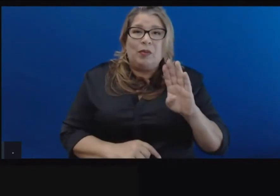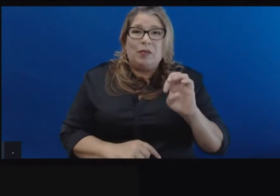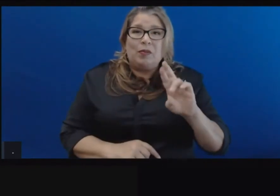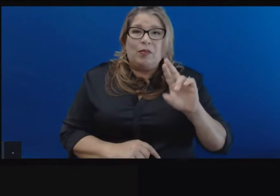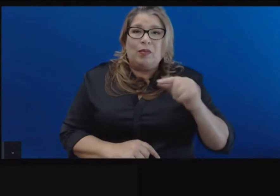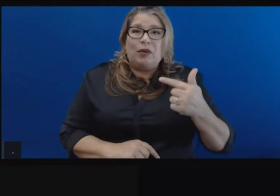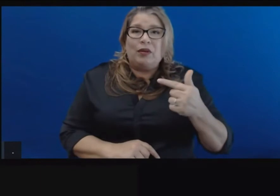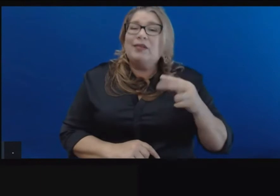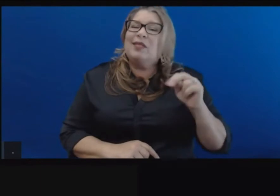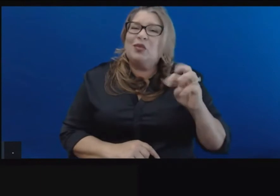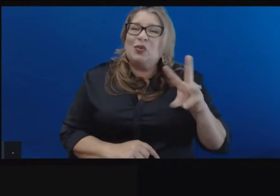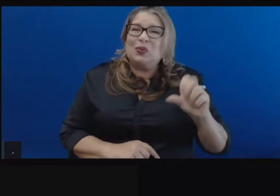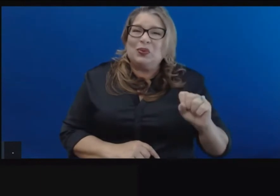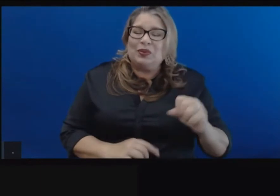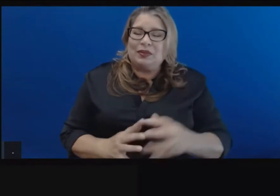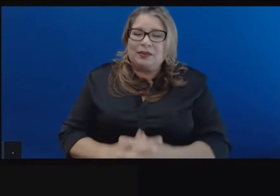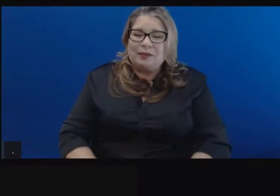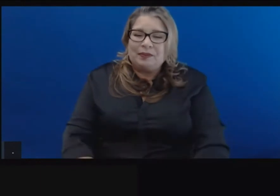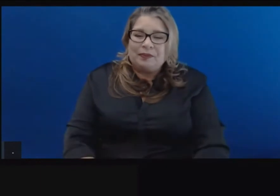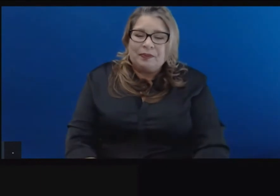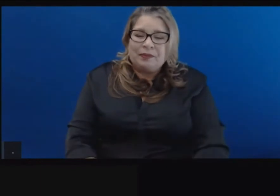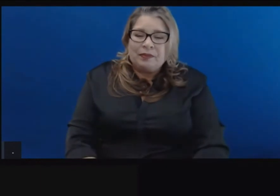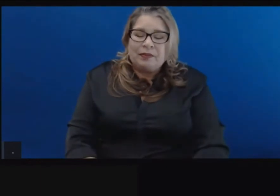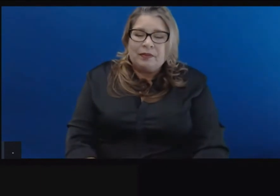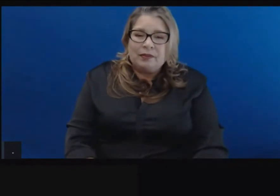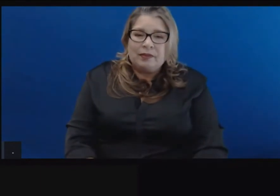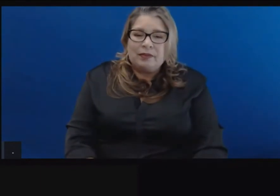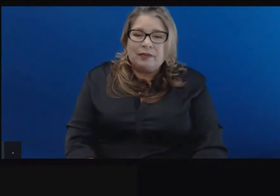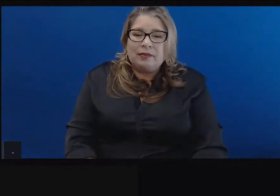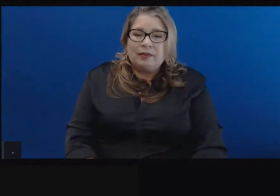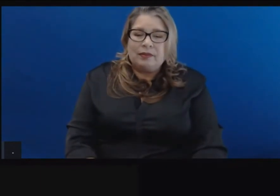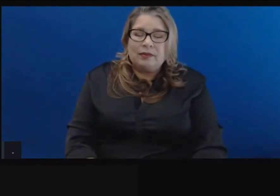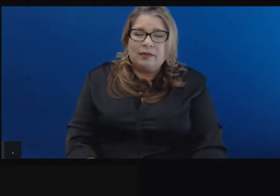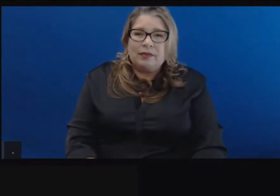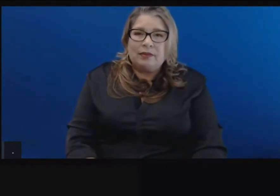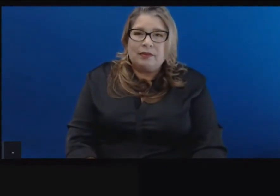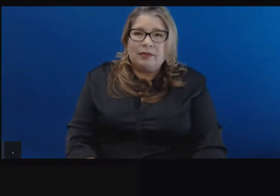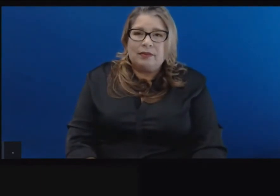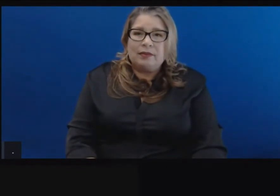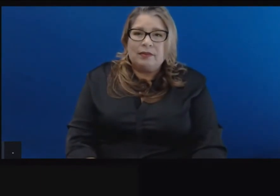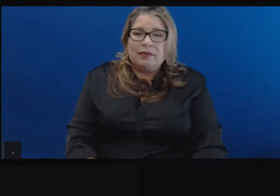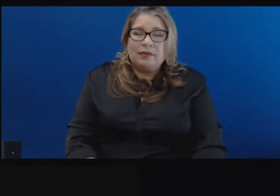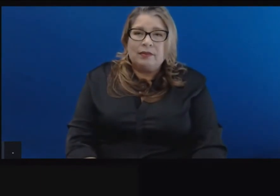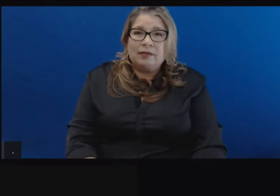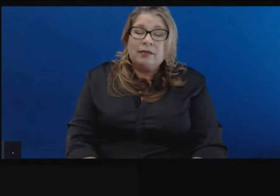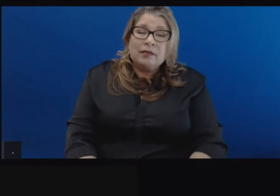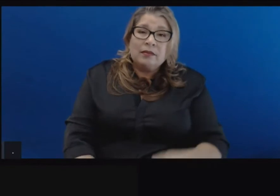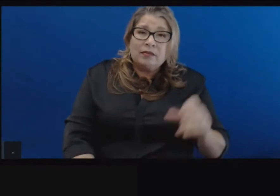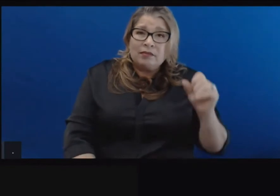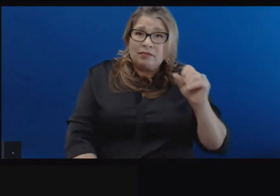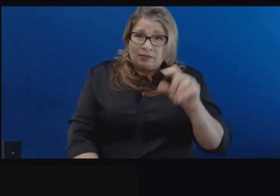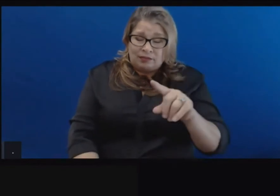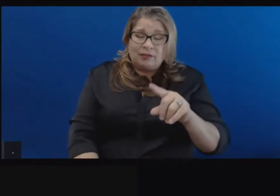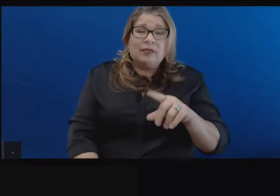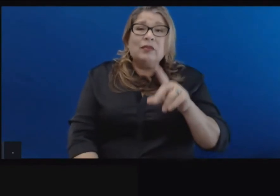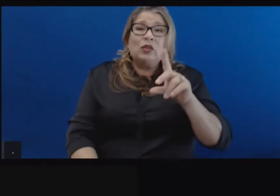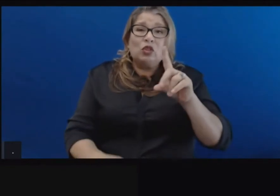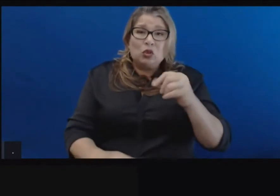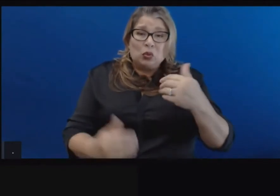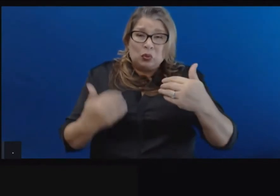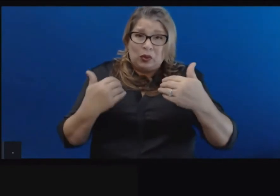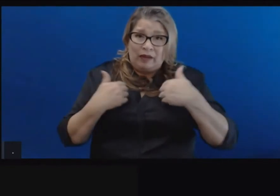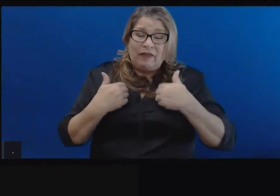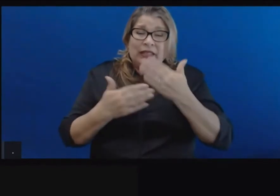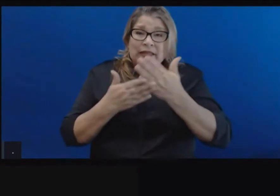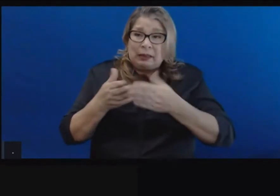Yes, Doctor. I wanted to ask, at this point, do we have people who are now getting the second doses of the vaccine? And